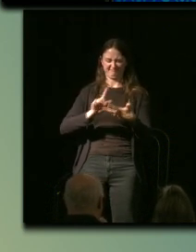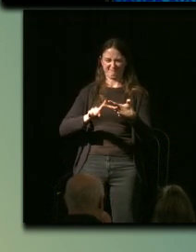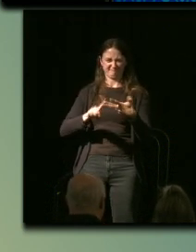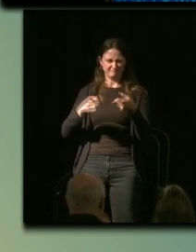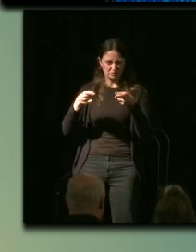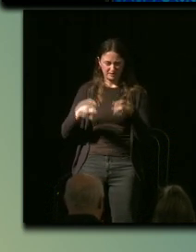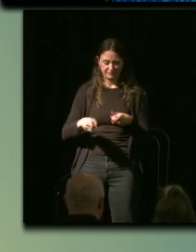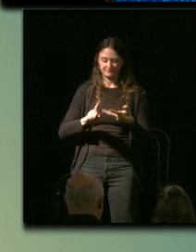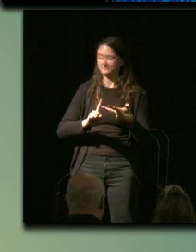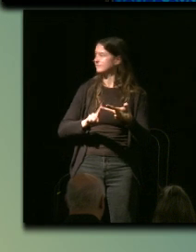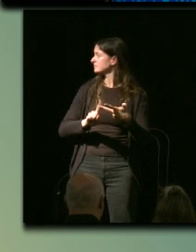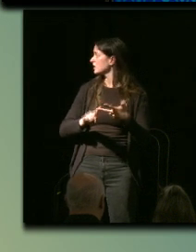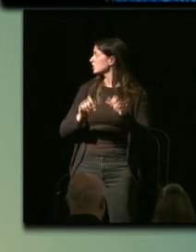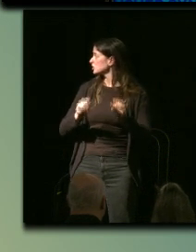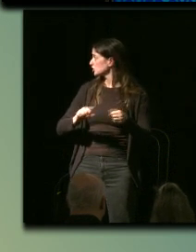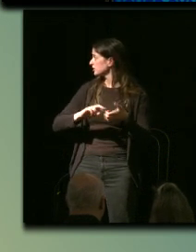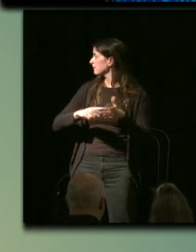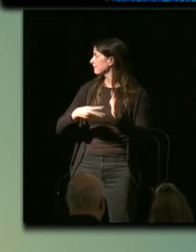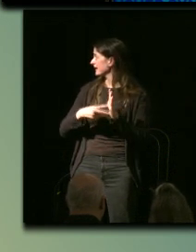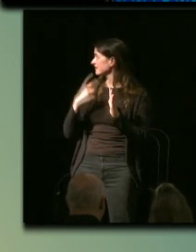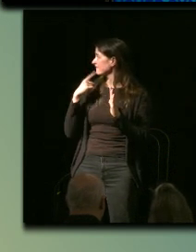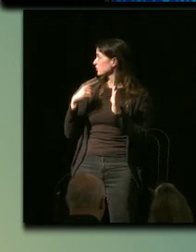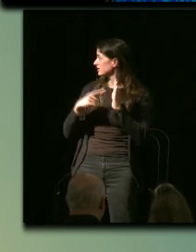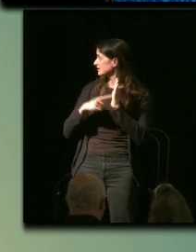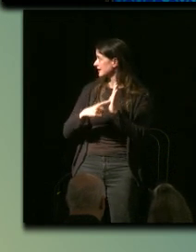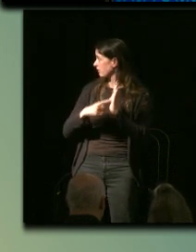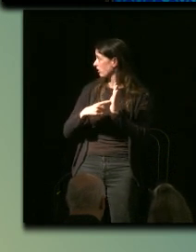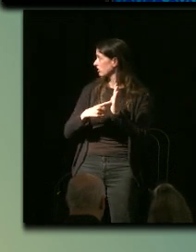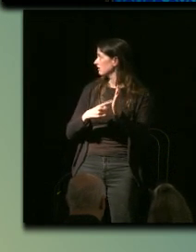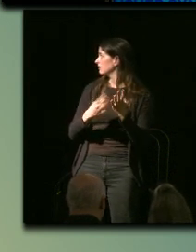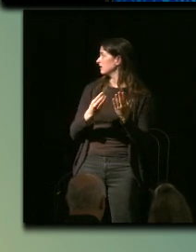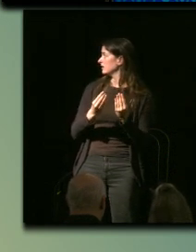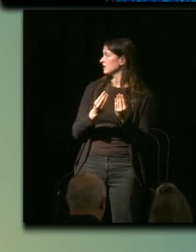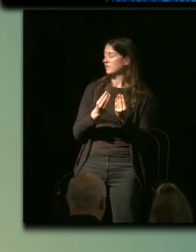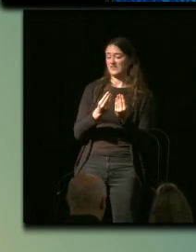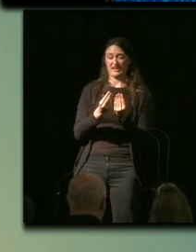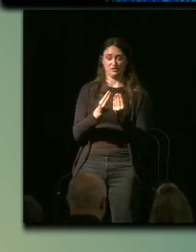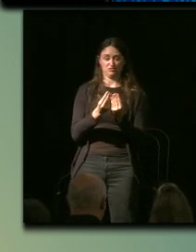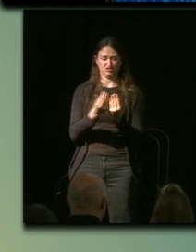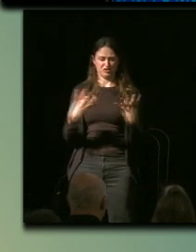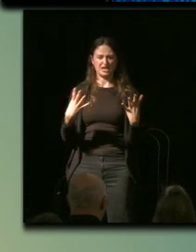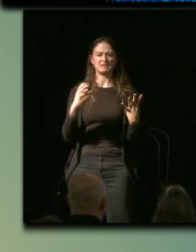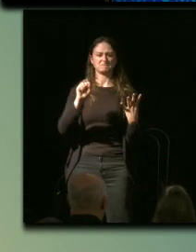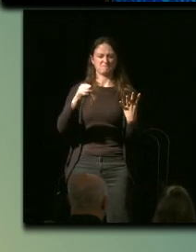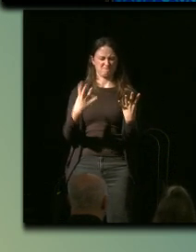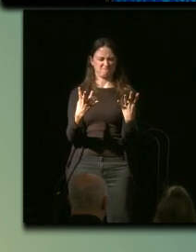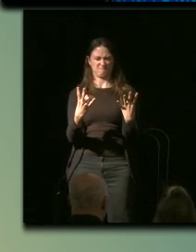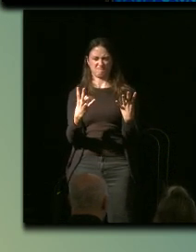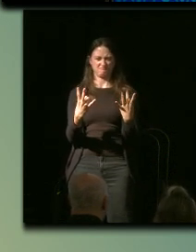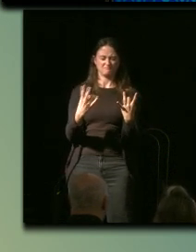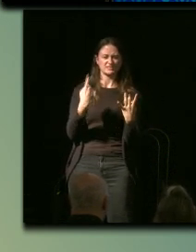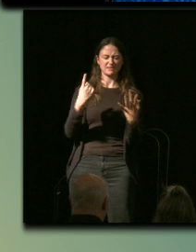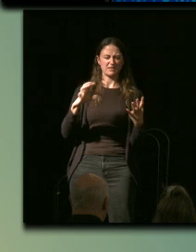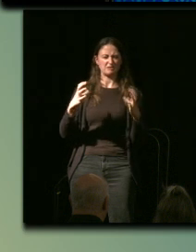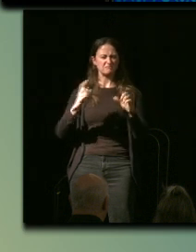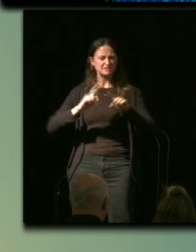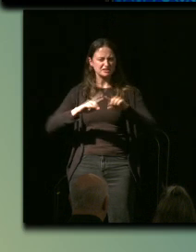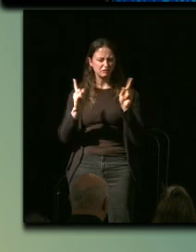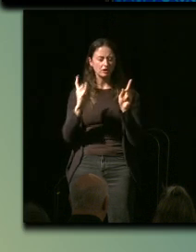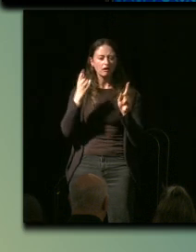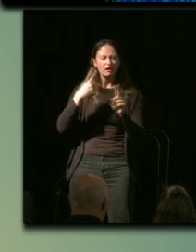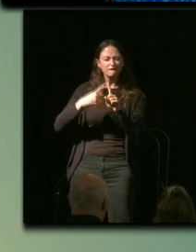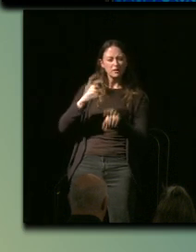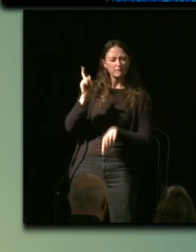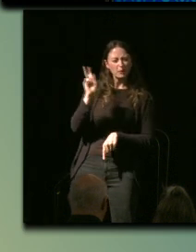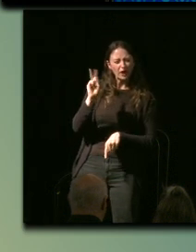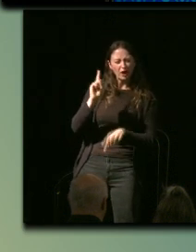could spell the word color with an E instead of an O at the end. When you sound that out, that sounds like color, but are you trying to say